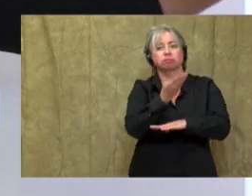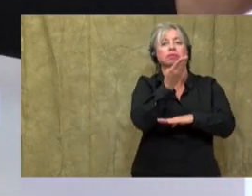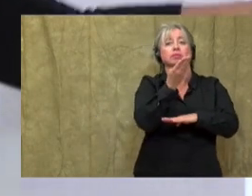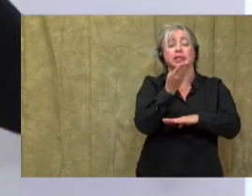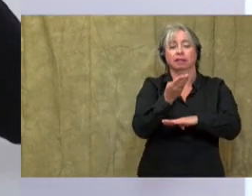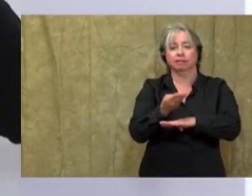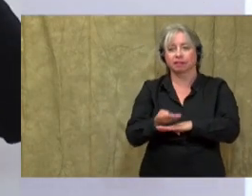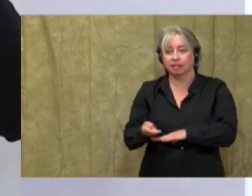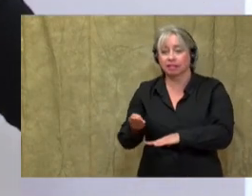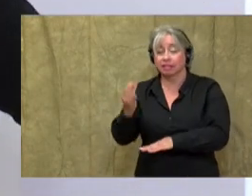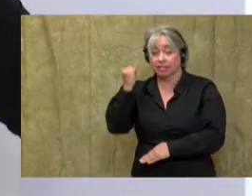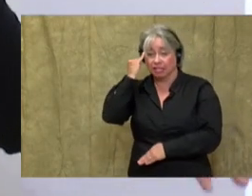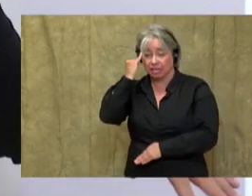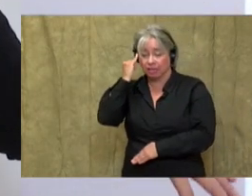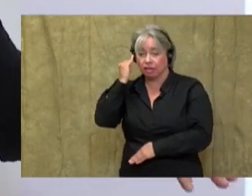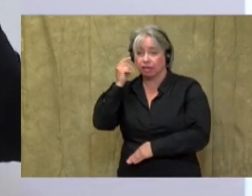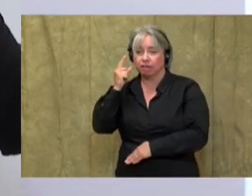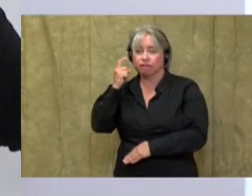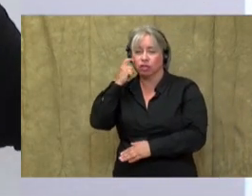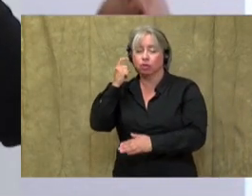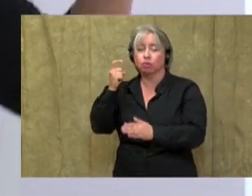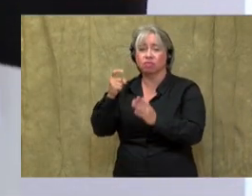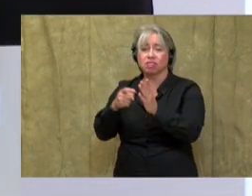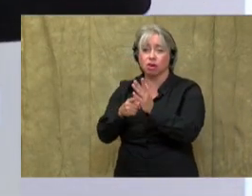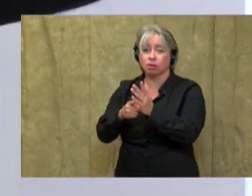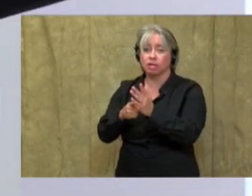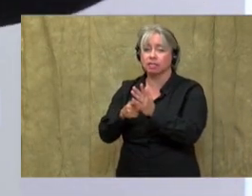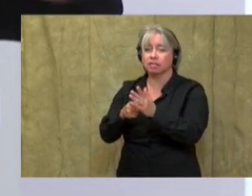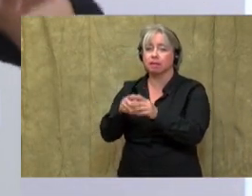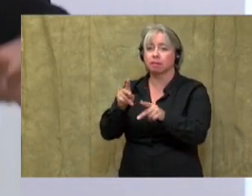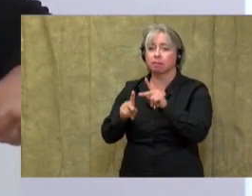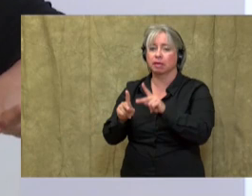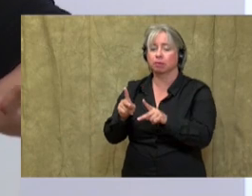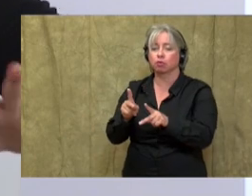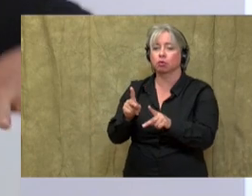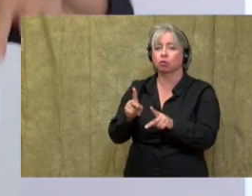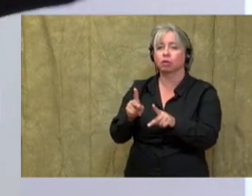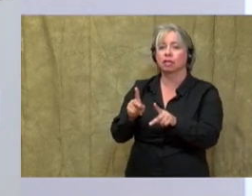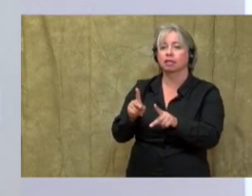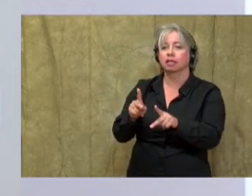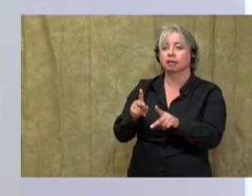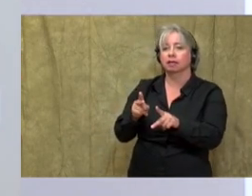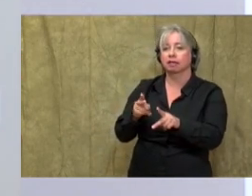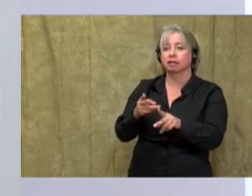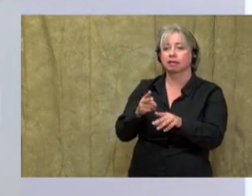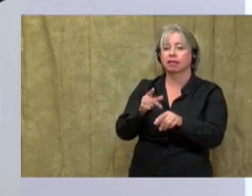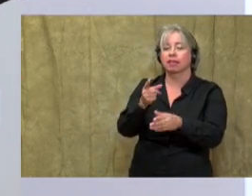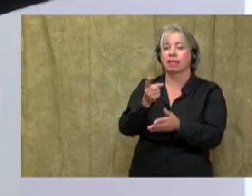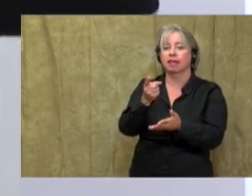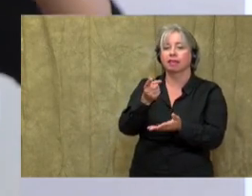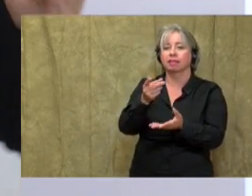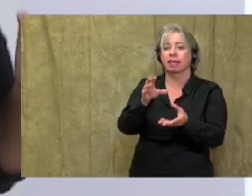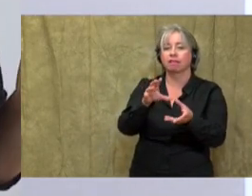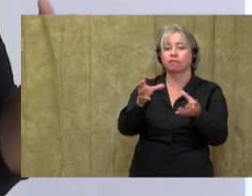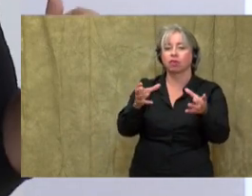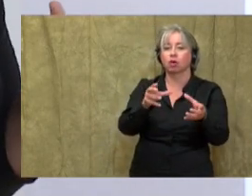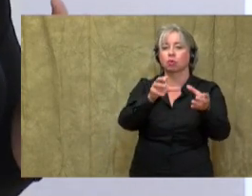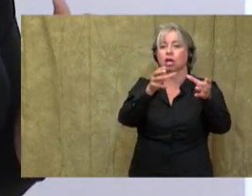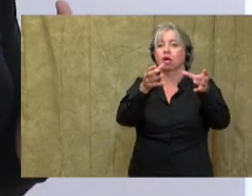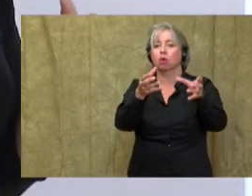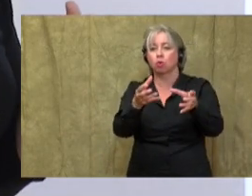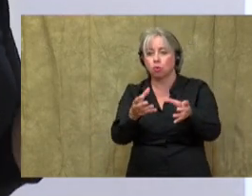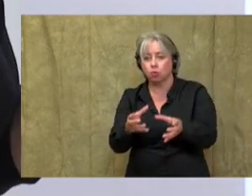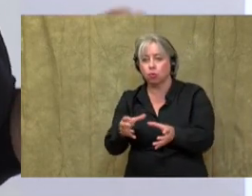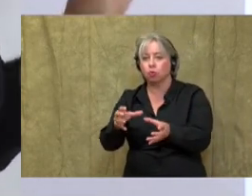floaty in a pool and the wave comes by, the person goes down with the trough, up with the crest, but they don't